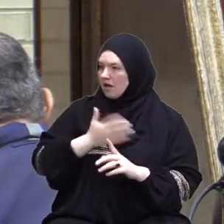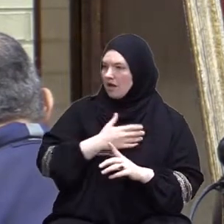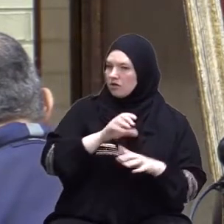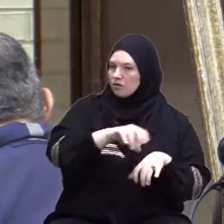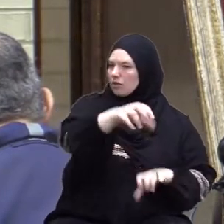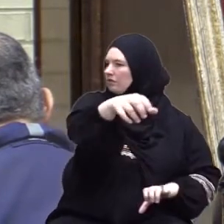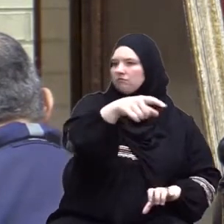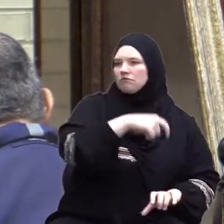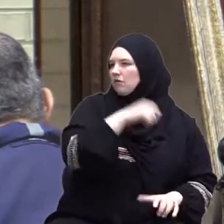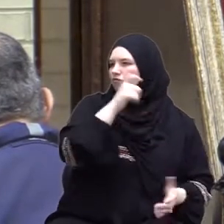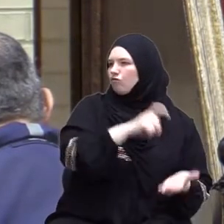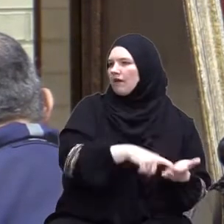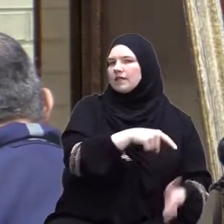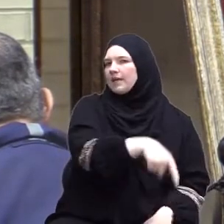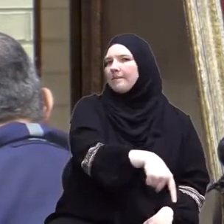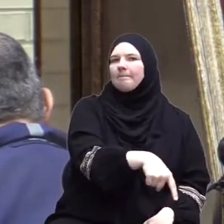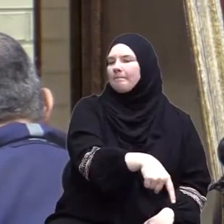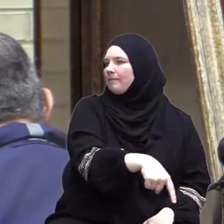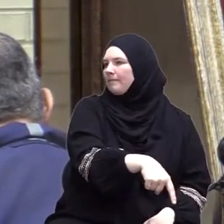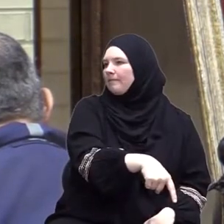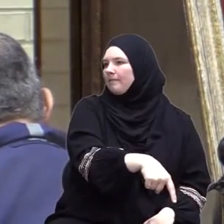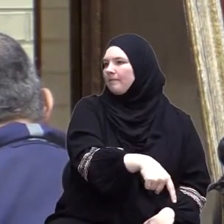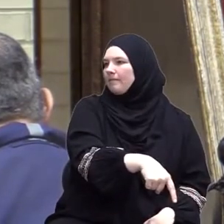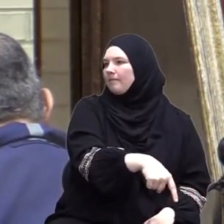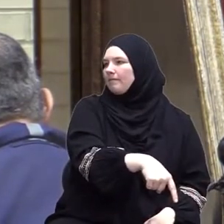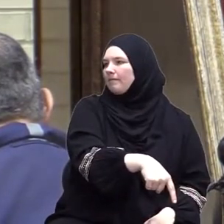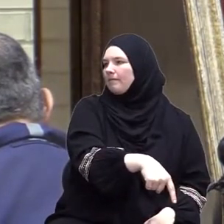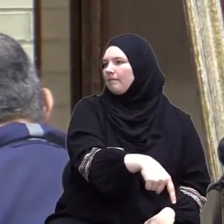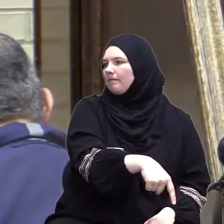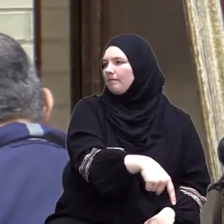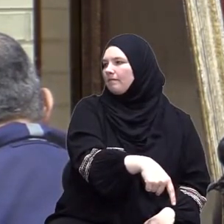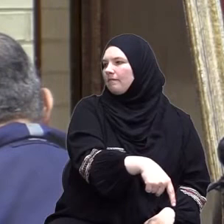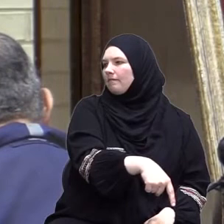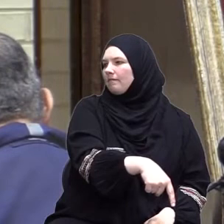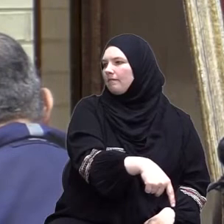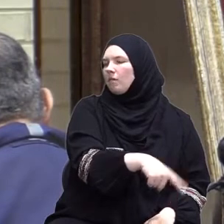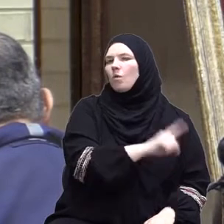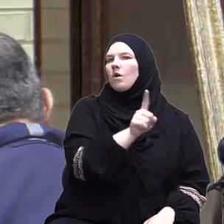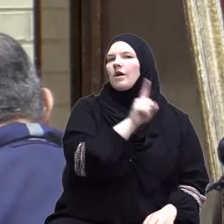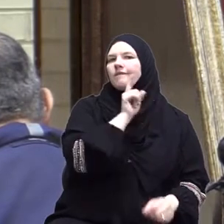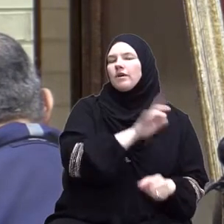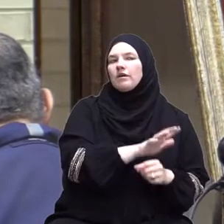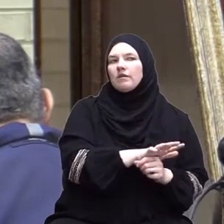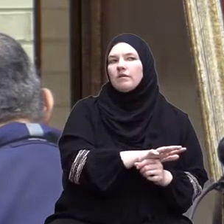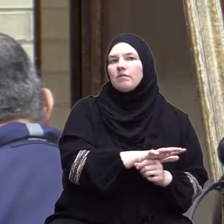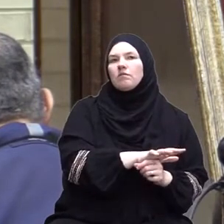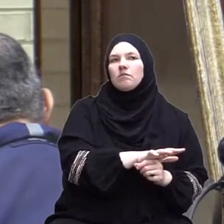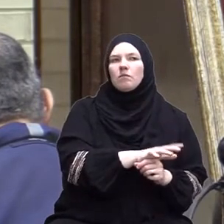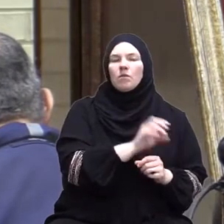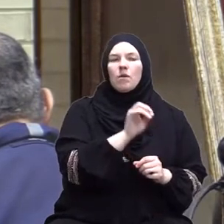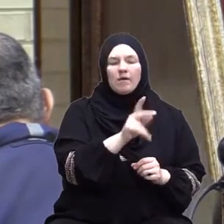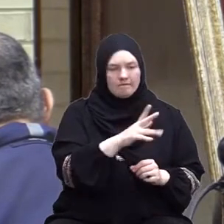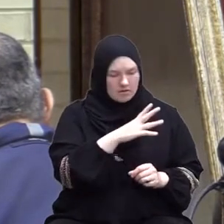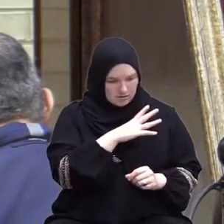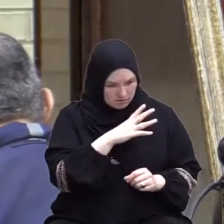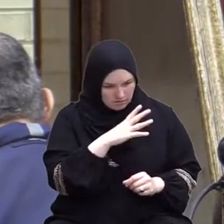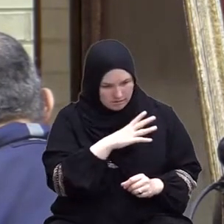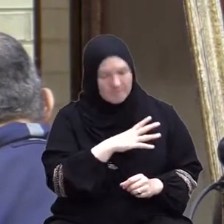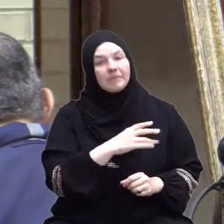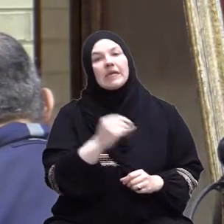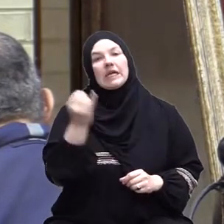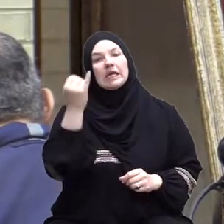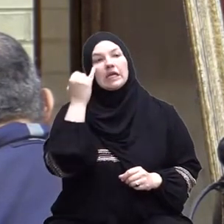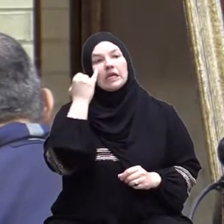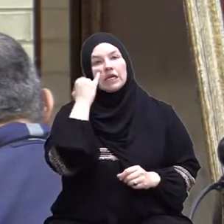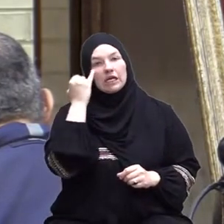Torah, doesn't recognize him. So where does it become confirming? Well, fine. If the two